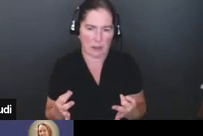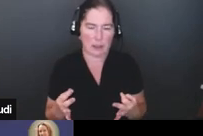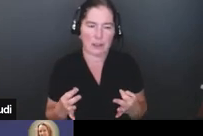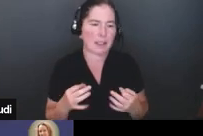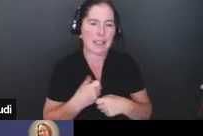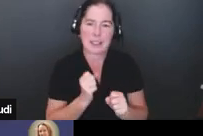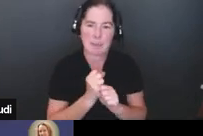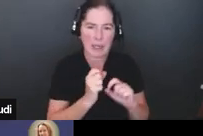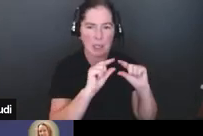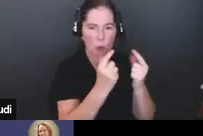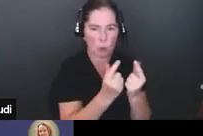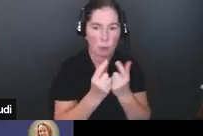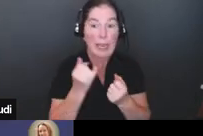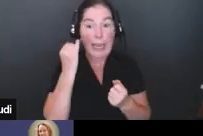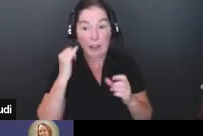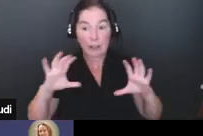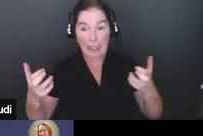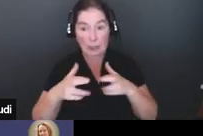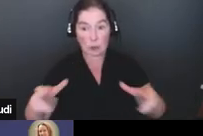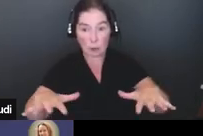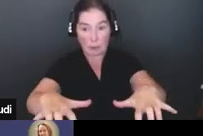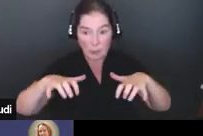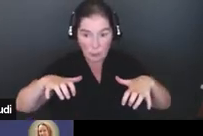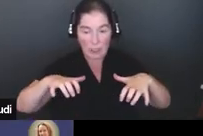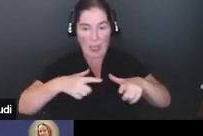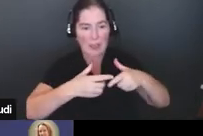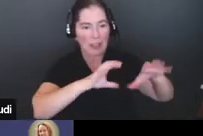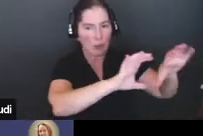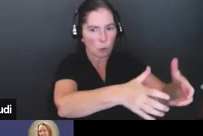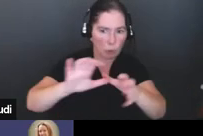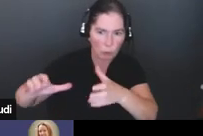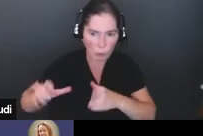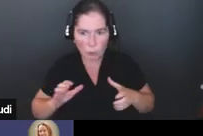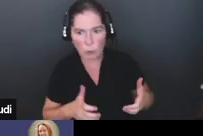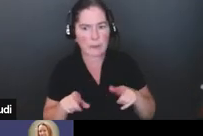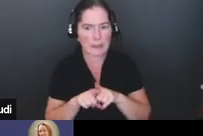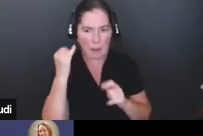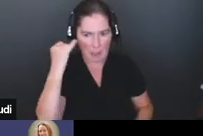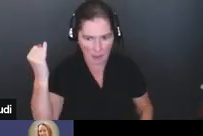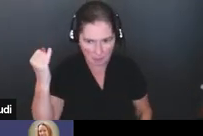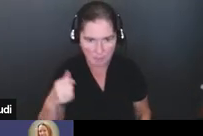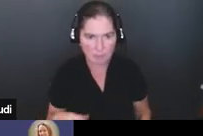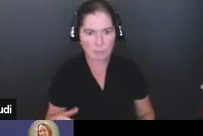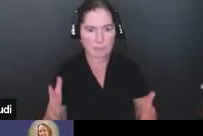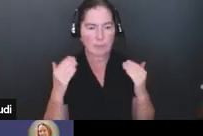groups in your physical classroom. Now I can go up to the video conferencing button